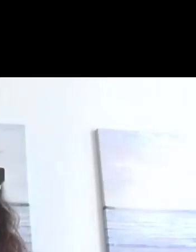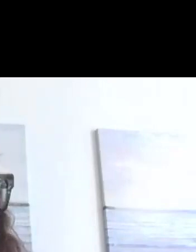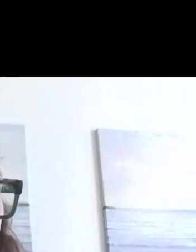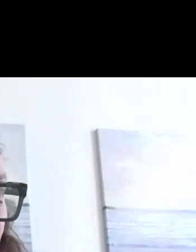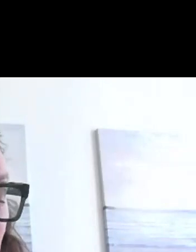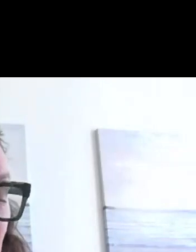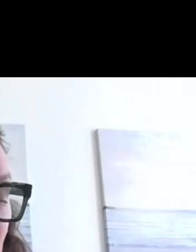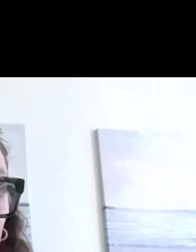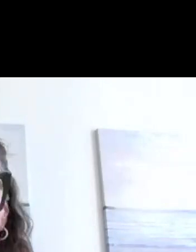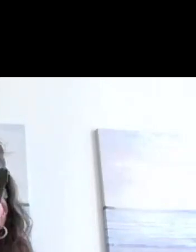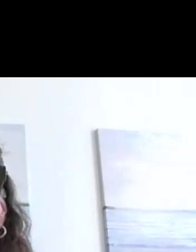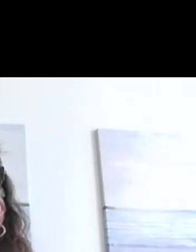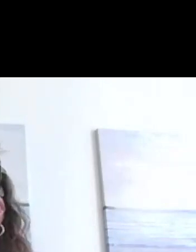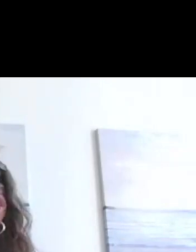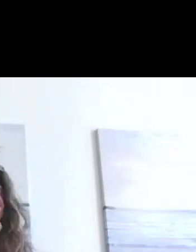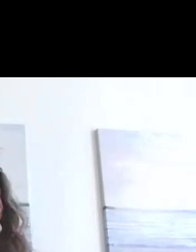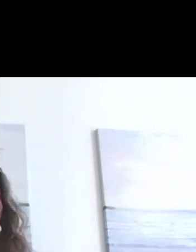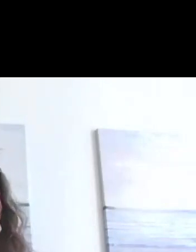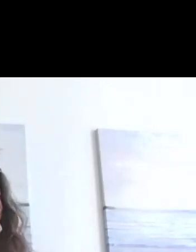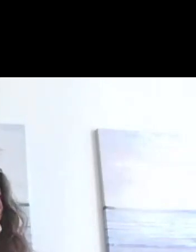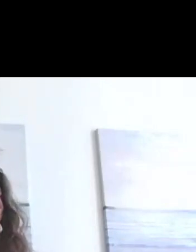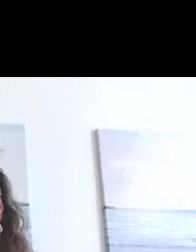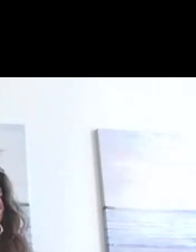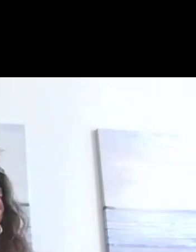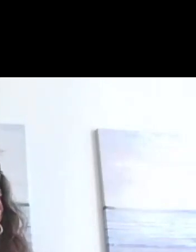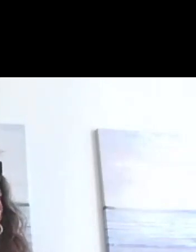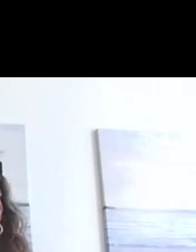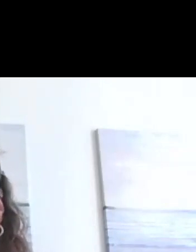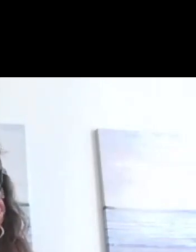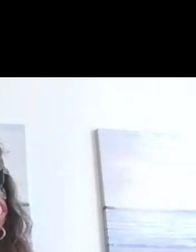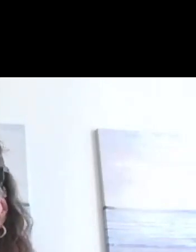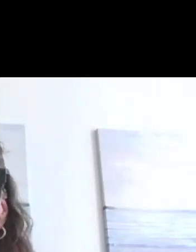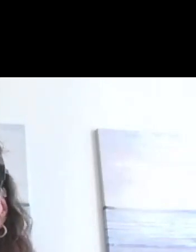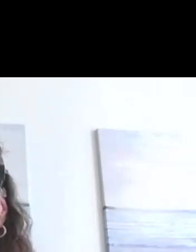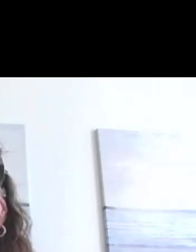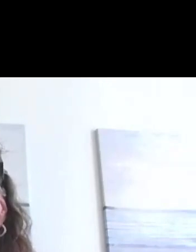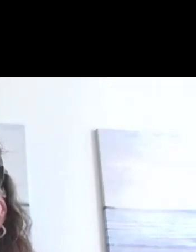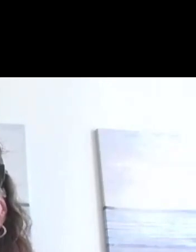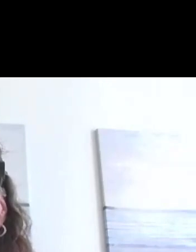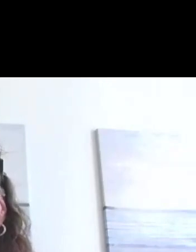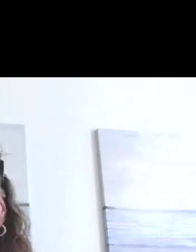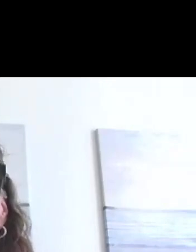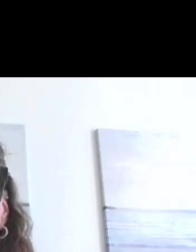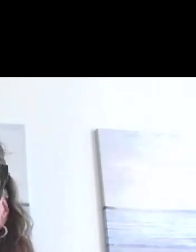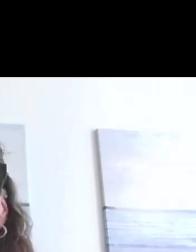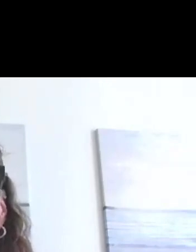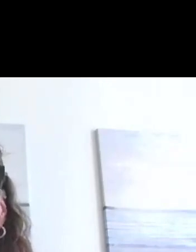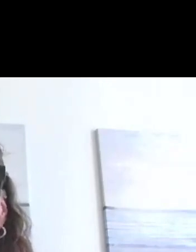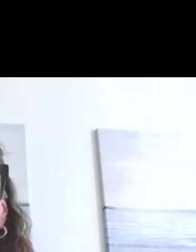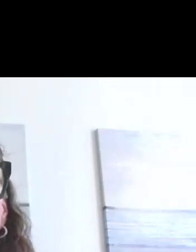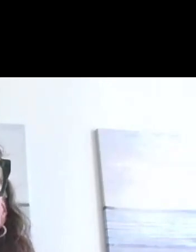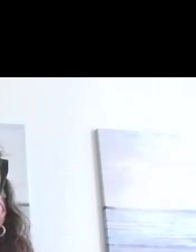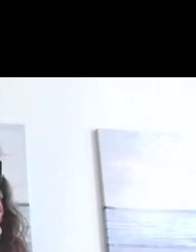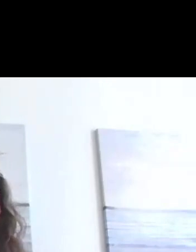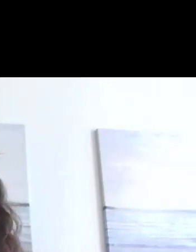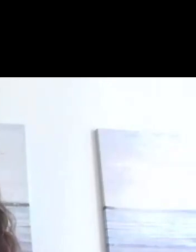the governor, and we're very pleased. And again, largely thanks to your continued engagement and